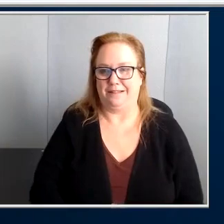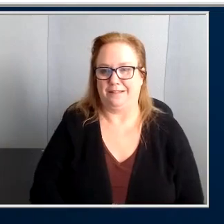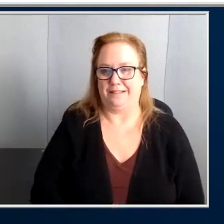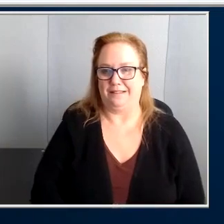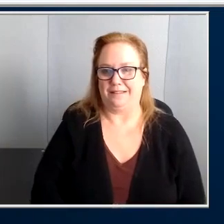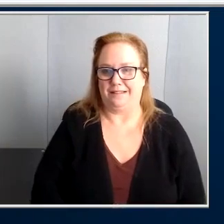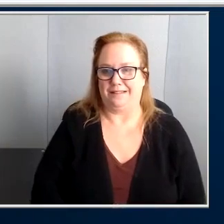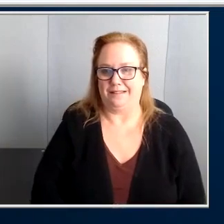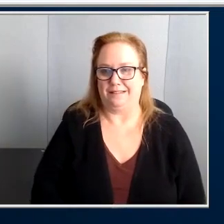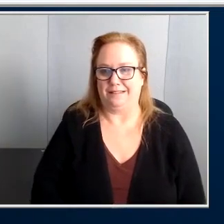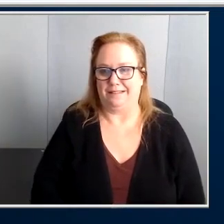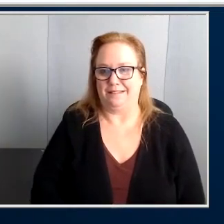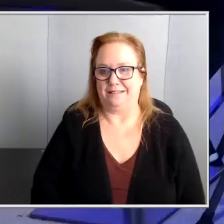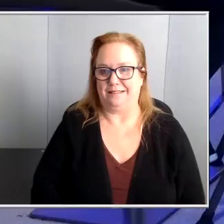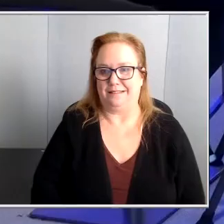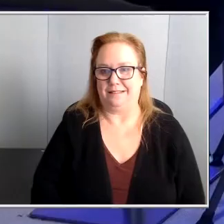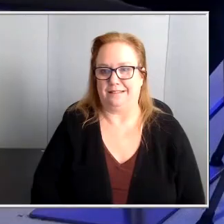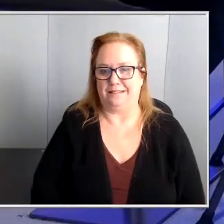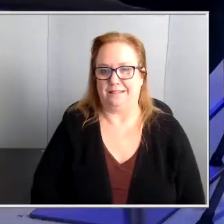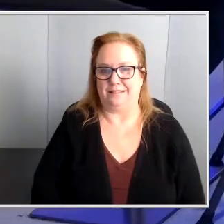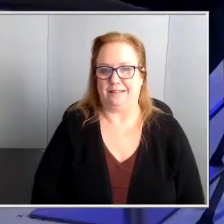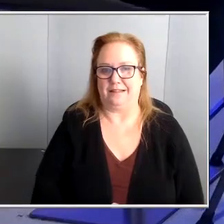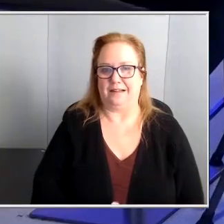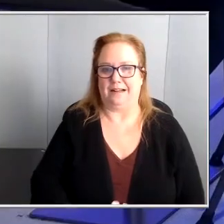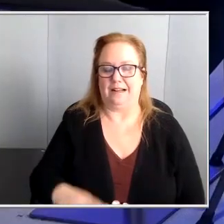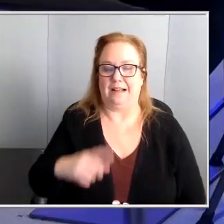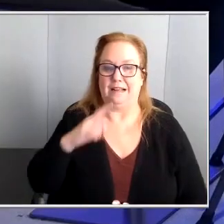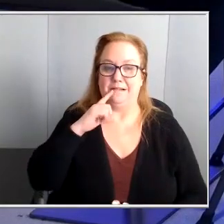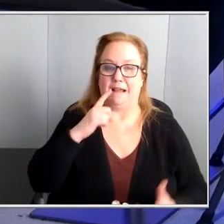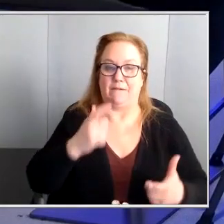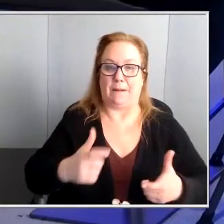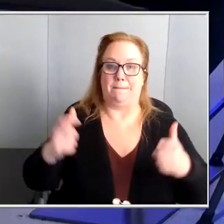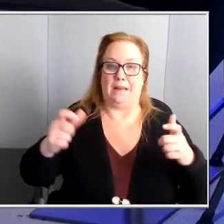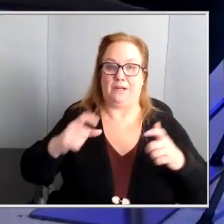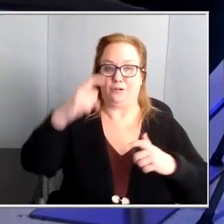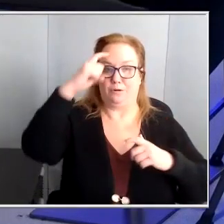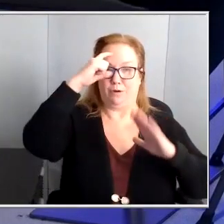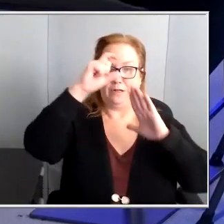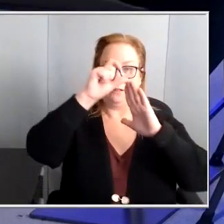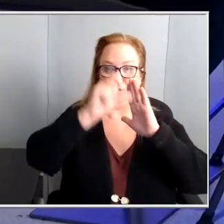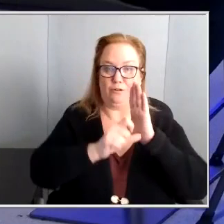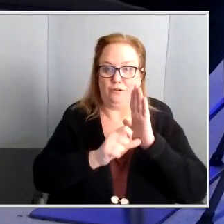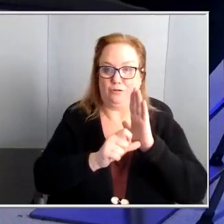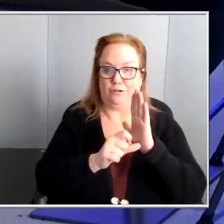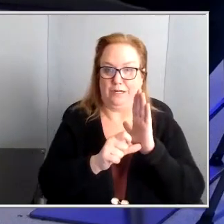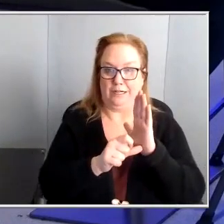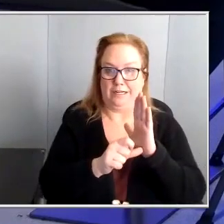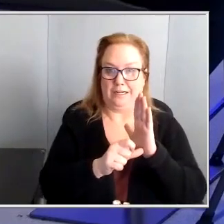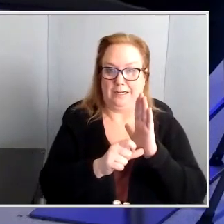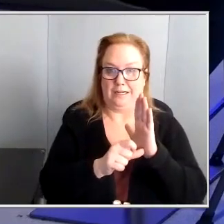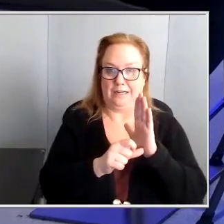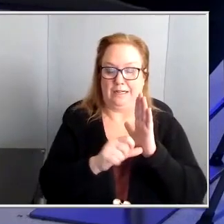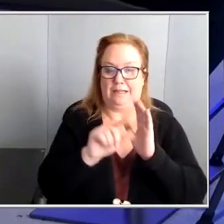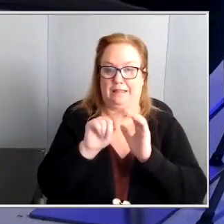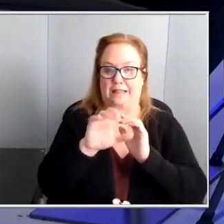have to tell you that to think that you had a major brain surgery, and that was that tumor